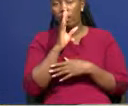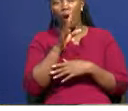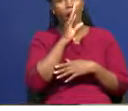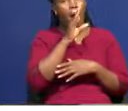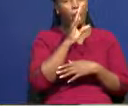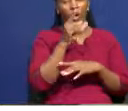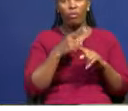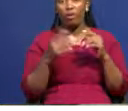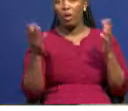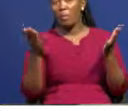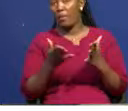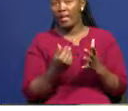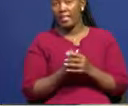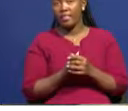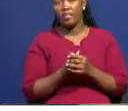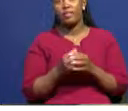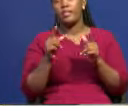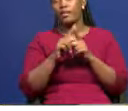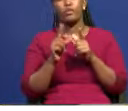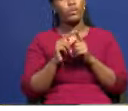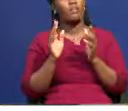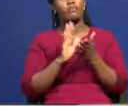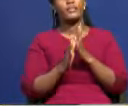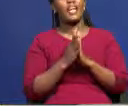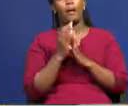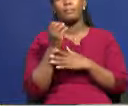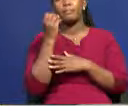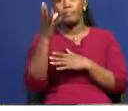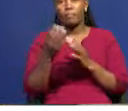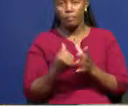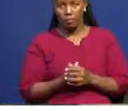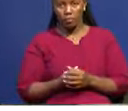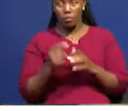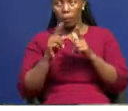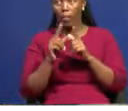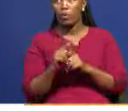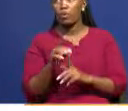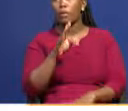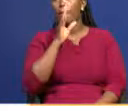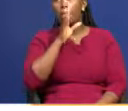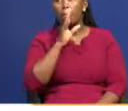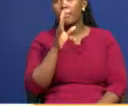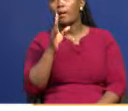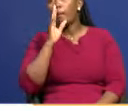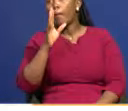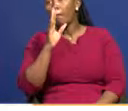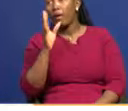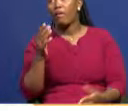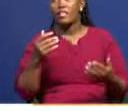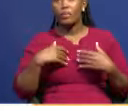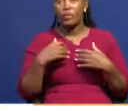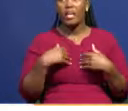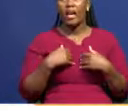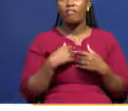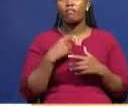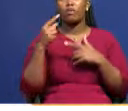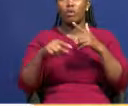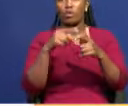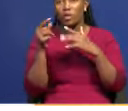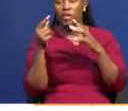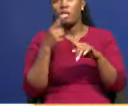borrow? Domestic borrowing has become very expensive. Mm. You know very well that the borrowing that we've been doing from is it